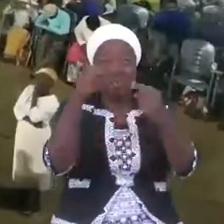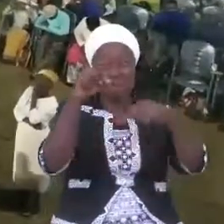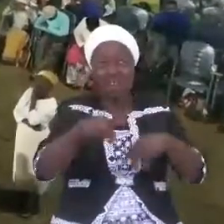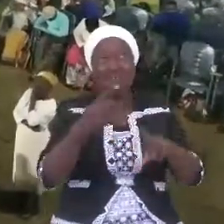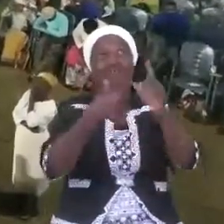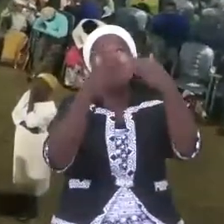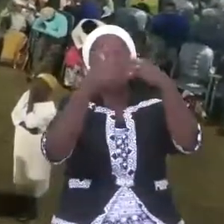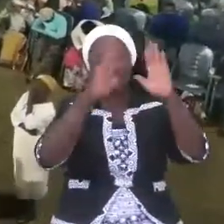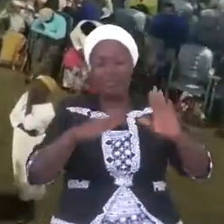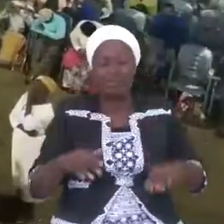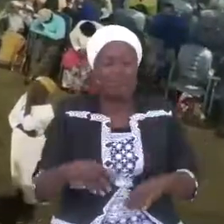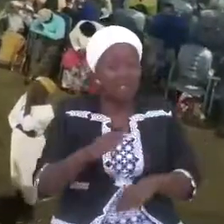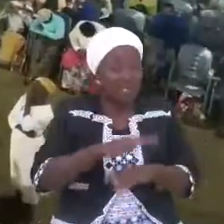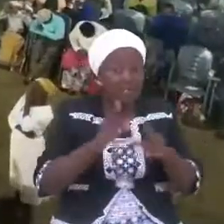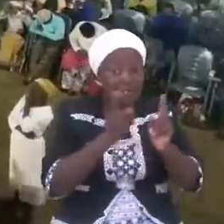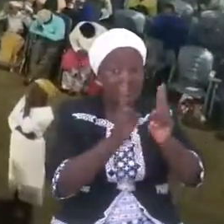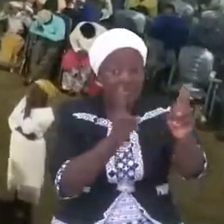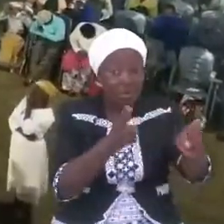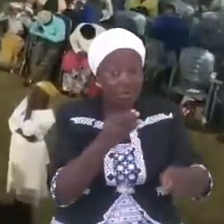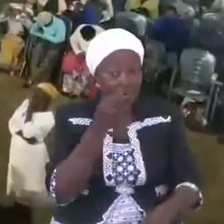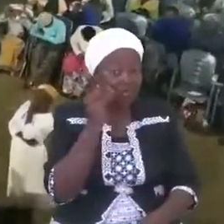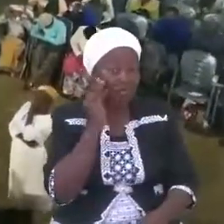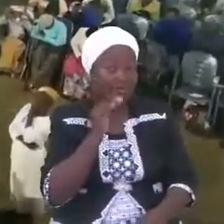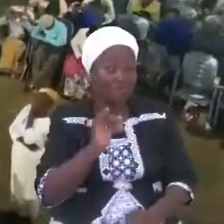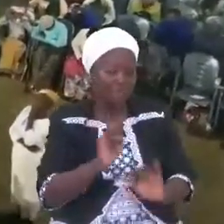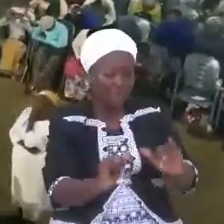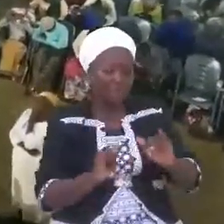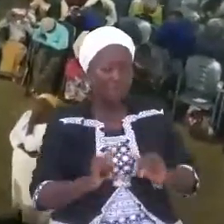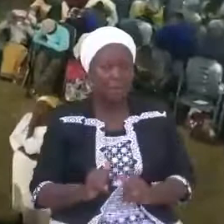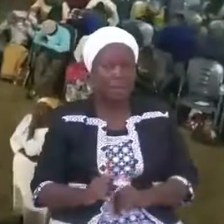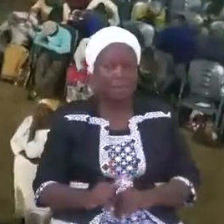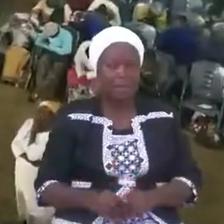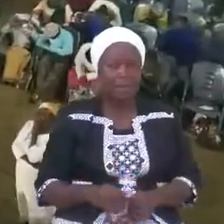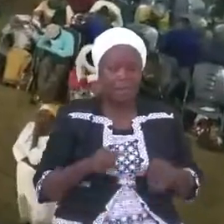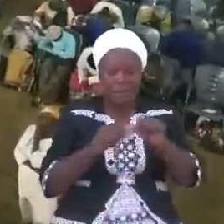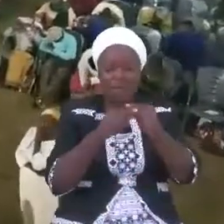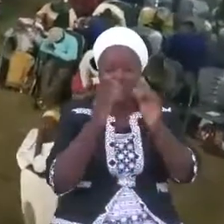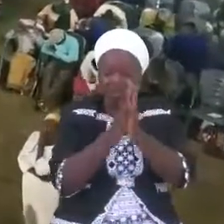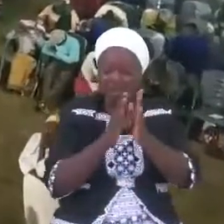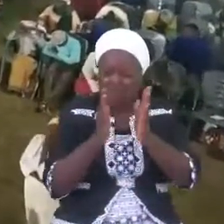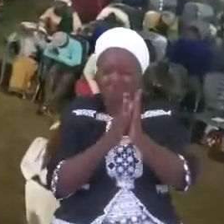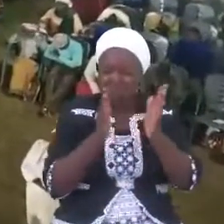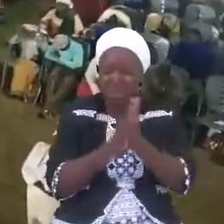Lord is coming back. And tonight, you are going to have testimony.